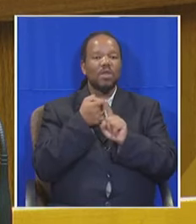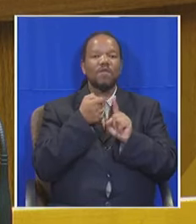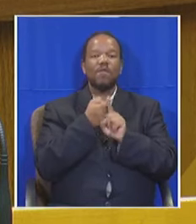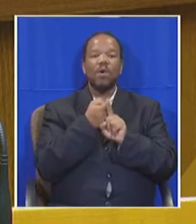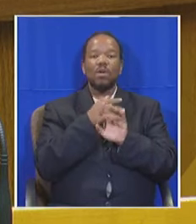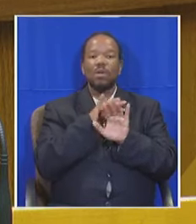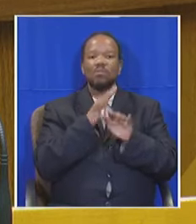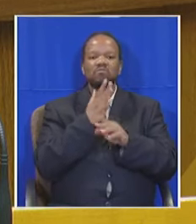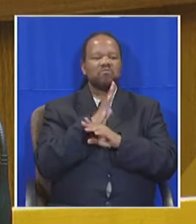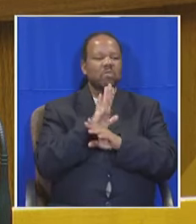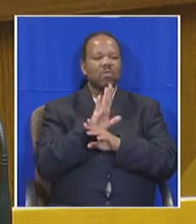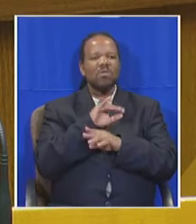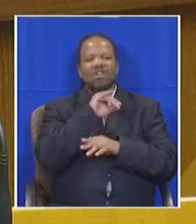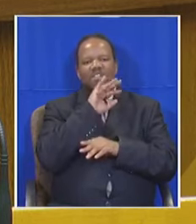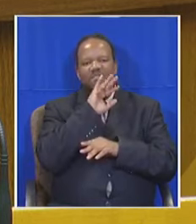of instruction.